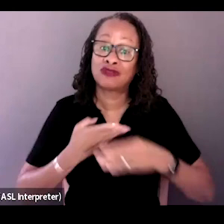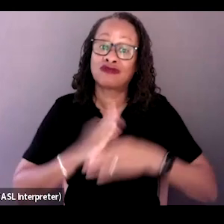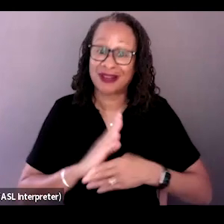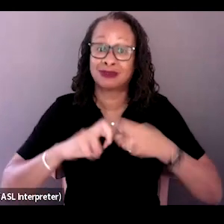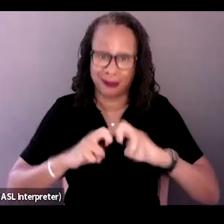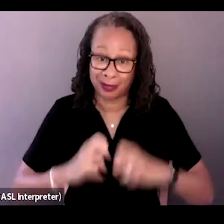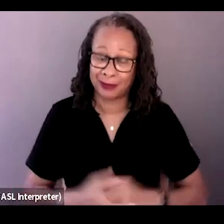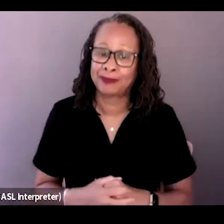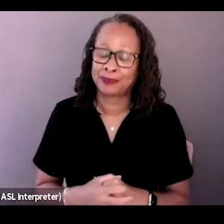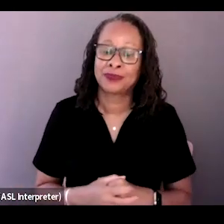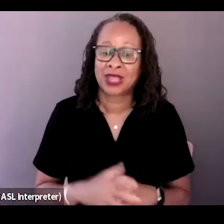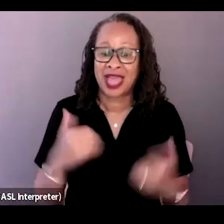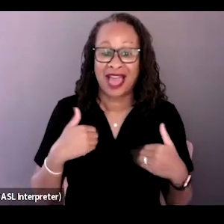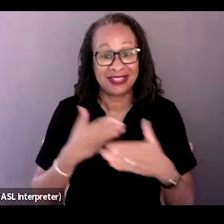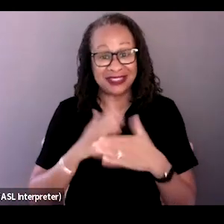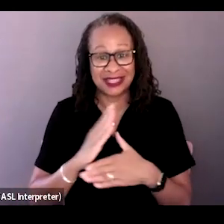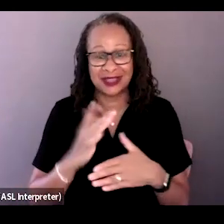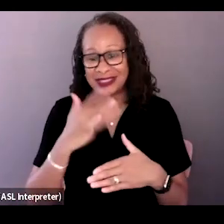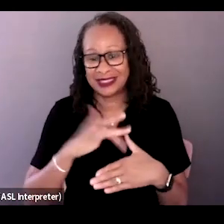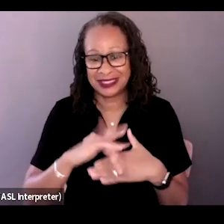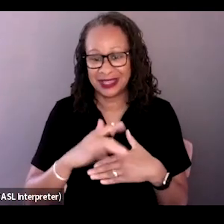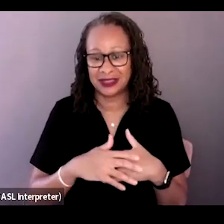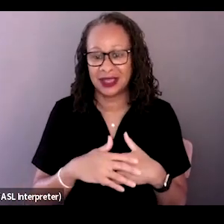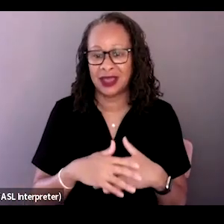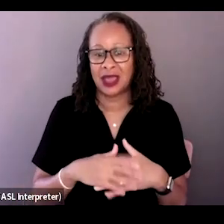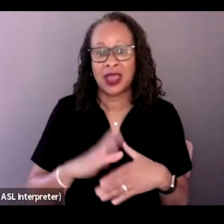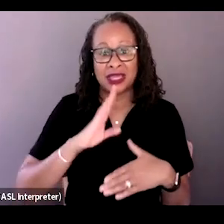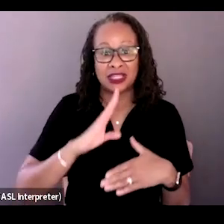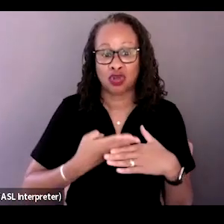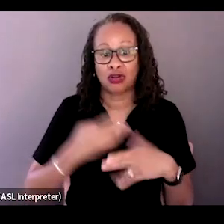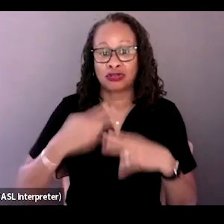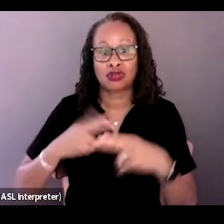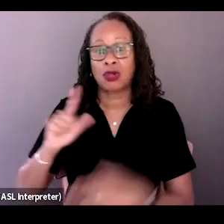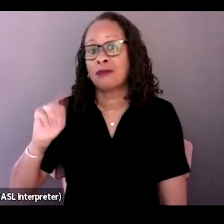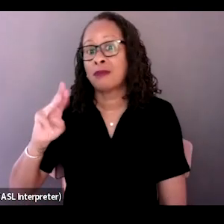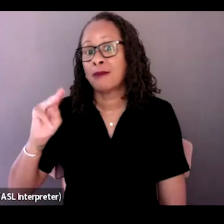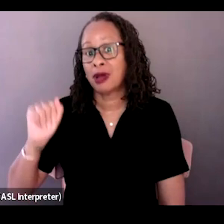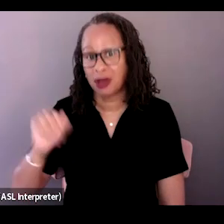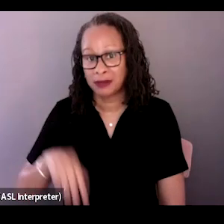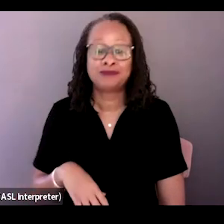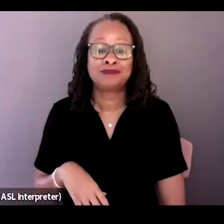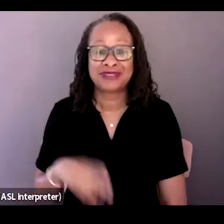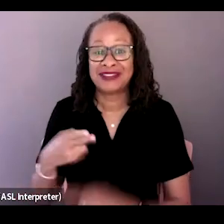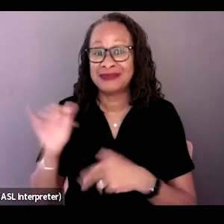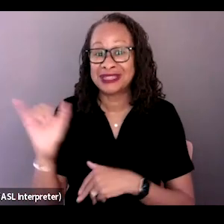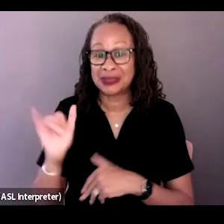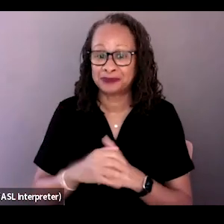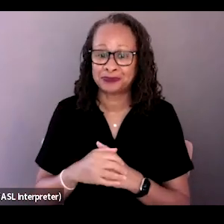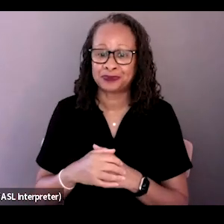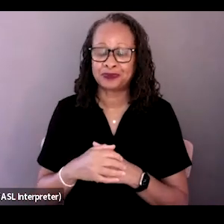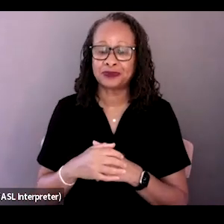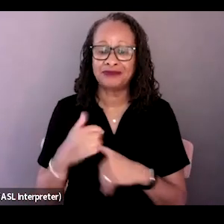there was that sense, because for Malcolm X also, his daughter is called Lumumba, right? One of his daughters was called Lumumba. And I was